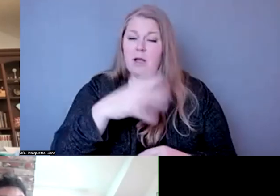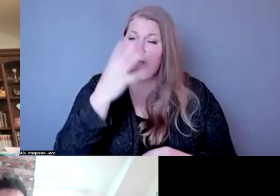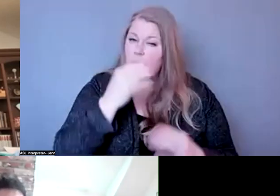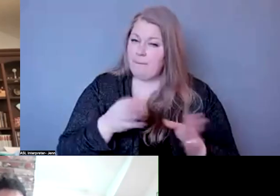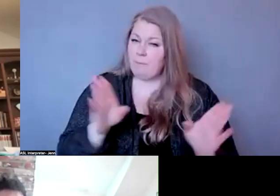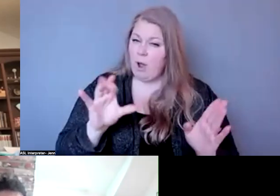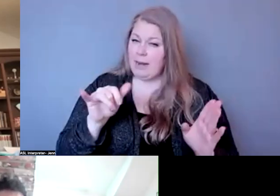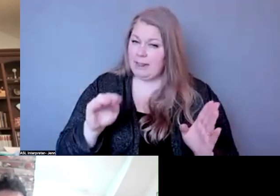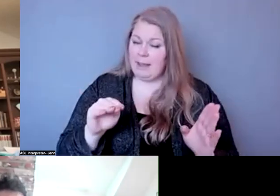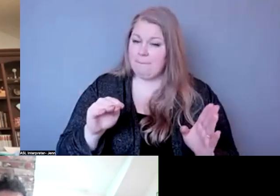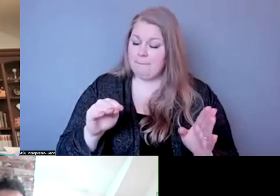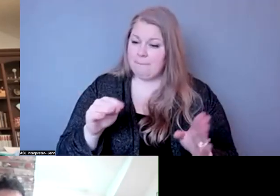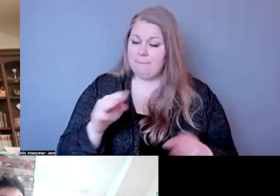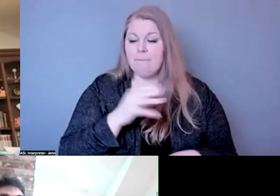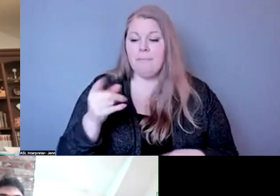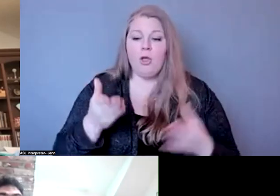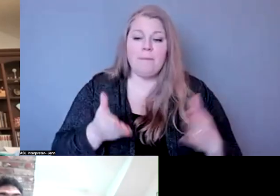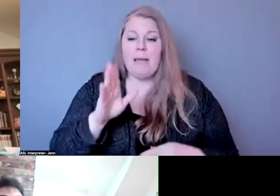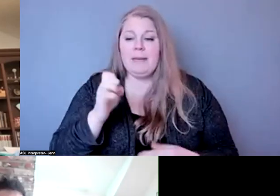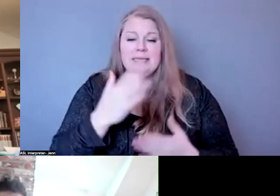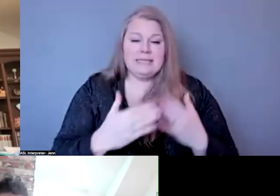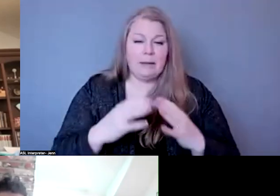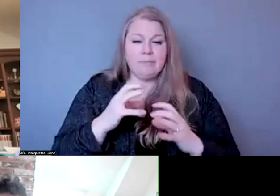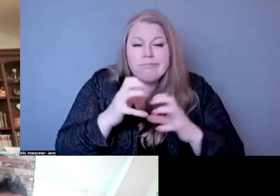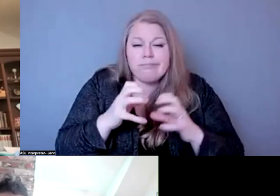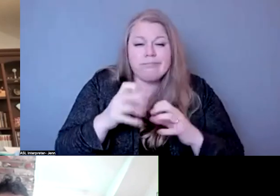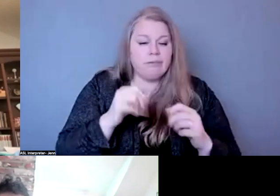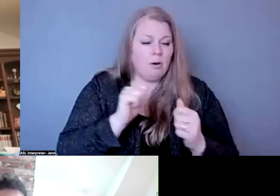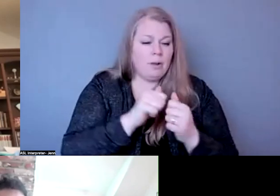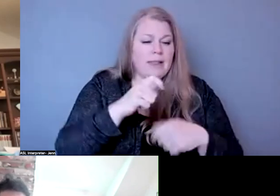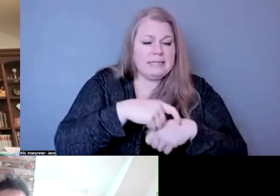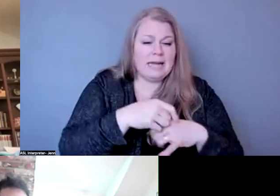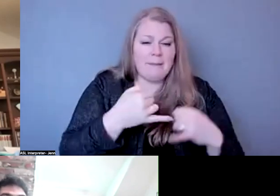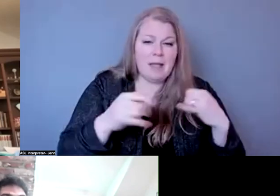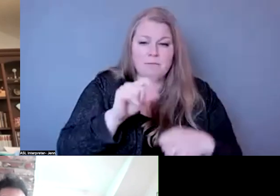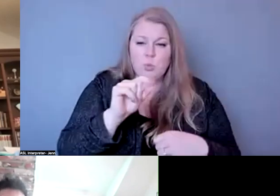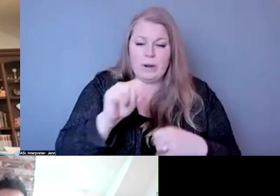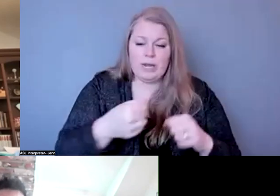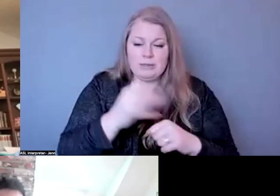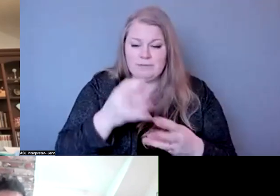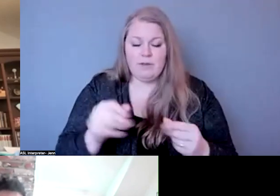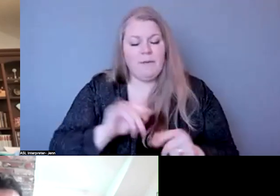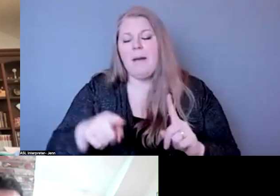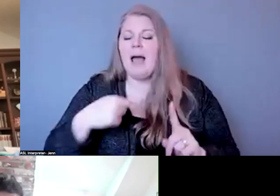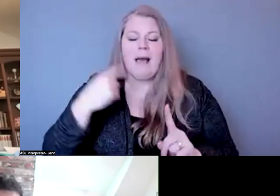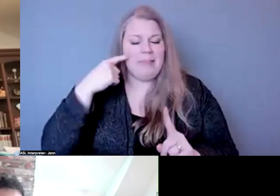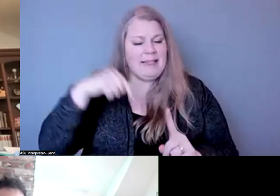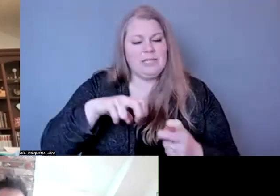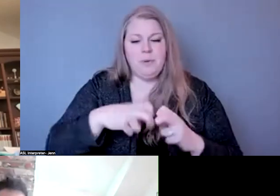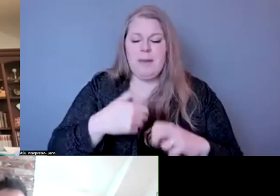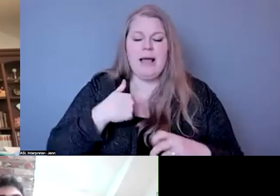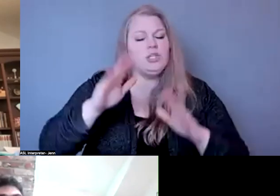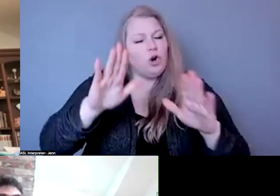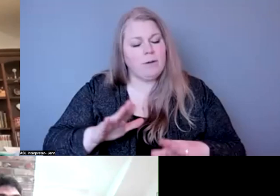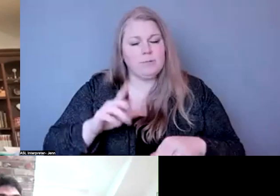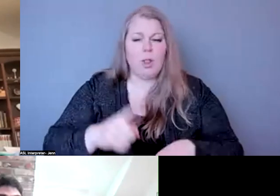to make, and there may be some quibbles over the timeline of 20 years of solving it. I personally believe this problem has an incredibly long